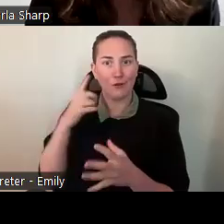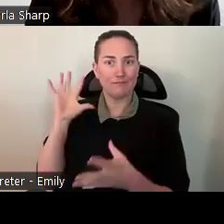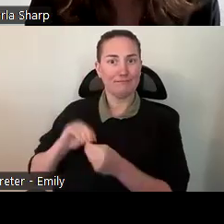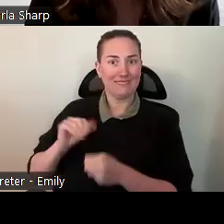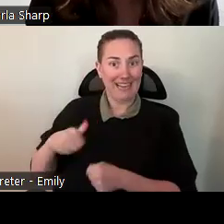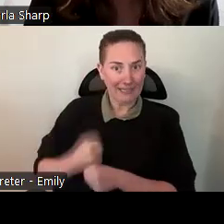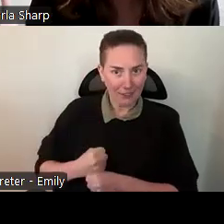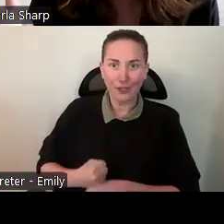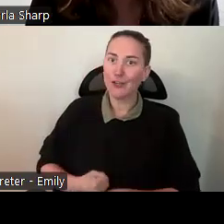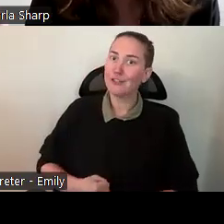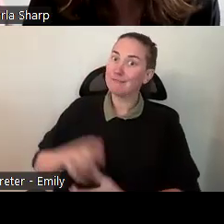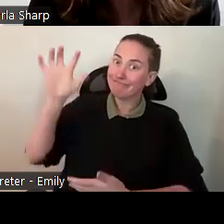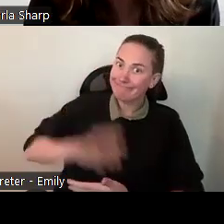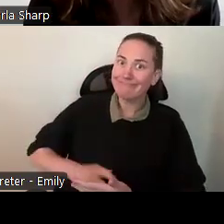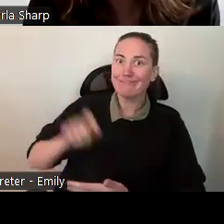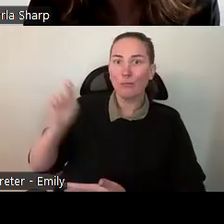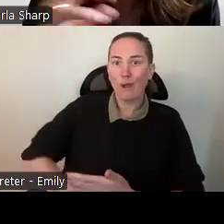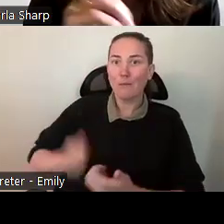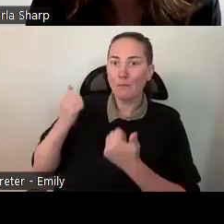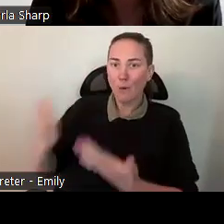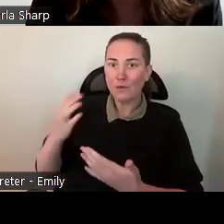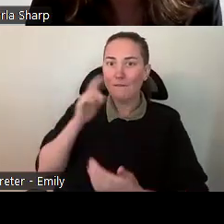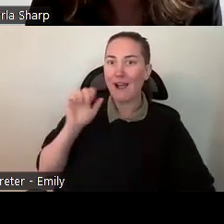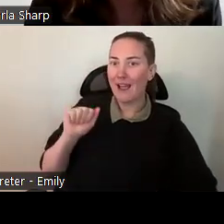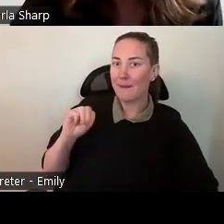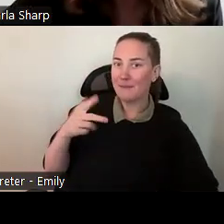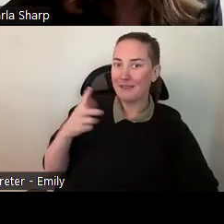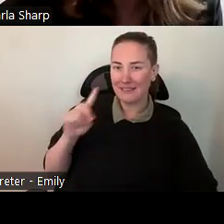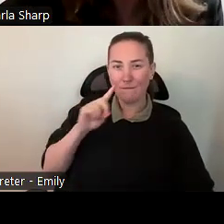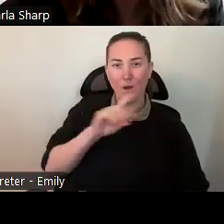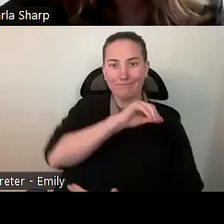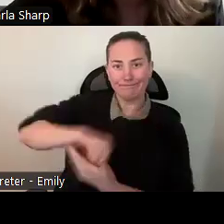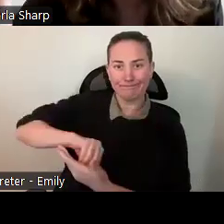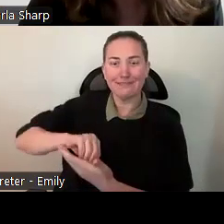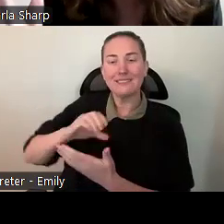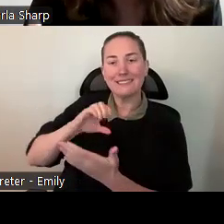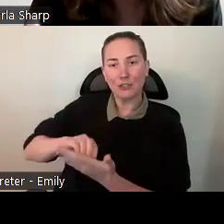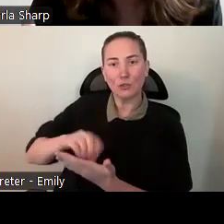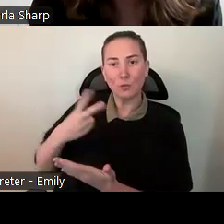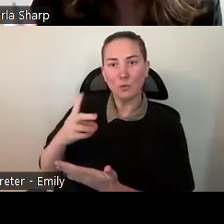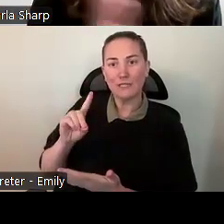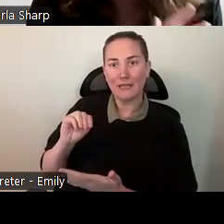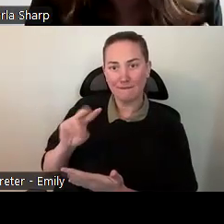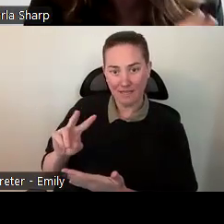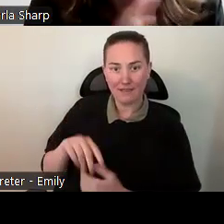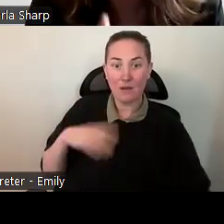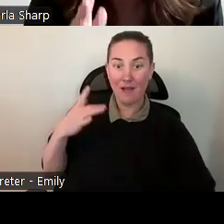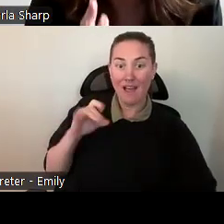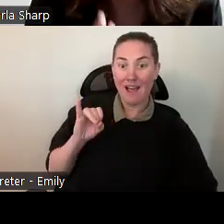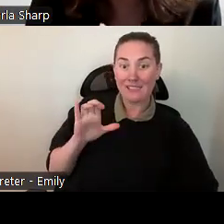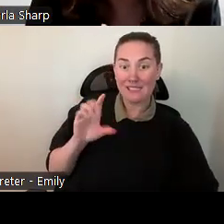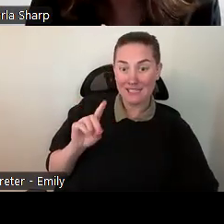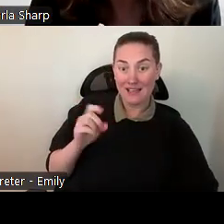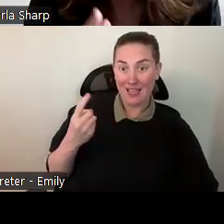make a proposal for inclusion of the AMPD in section 2? Because the ICD-11 has moved to this